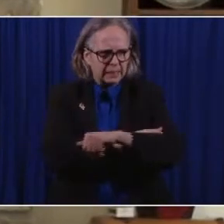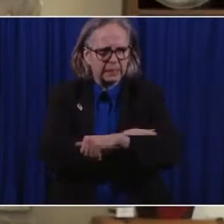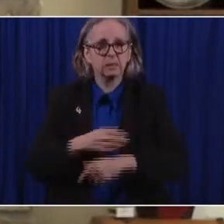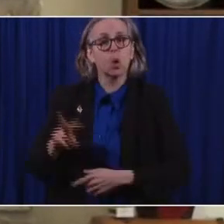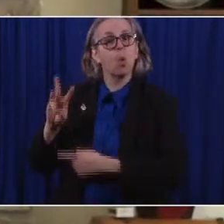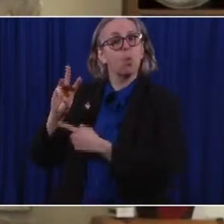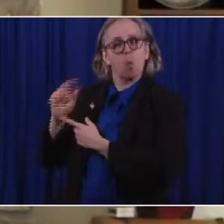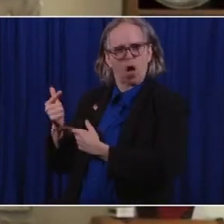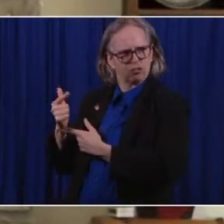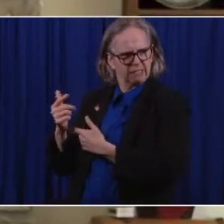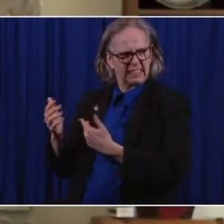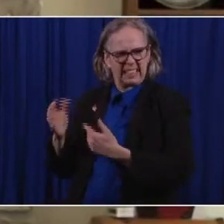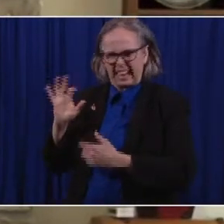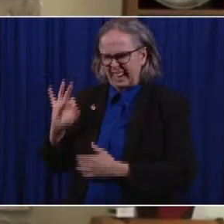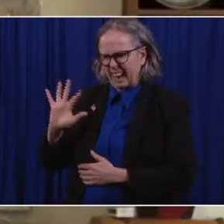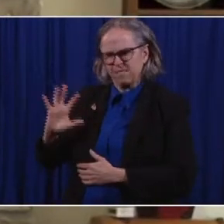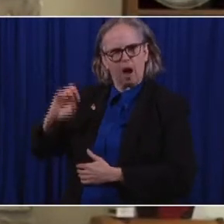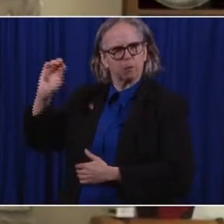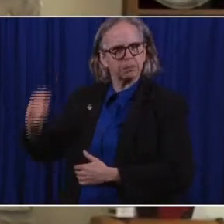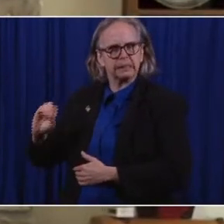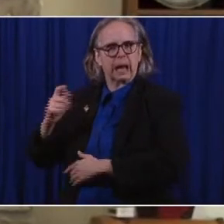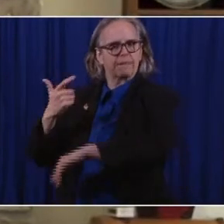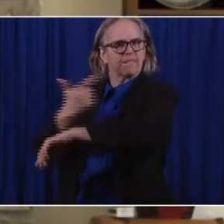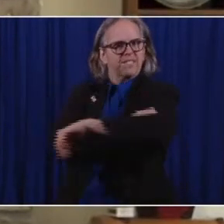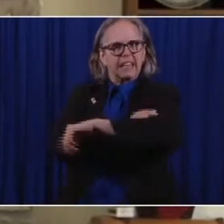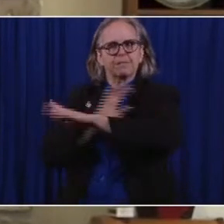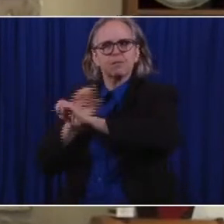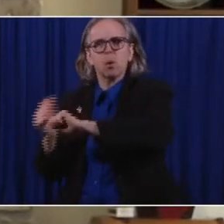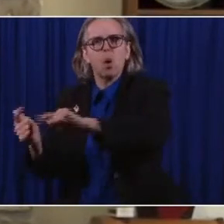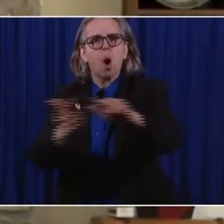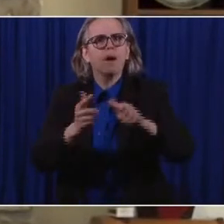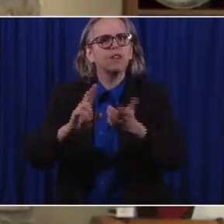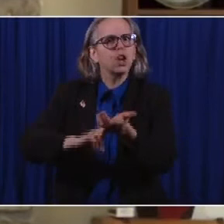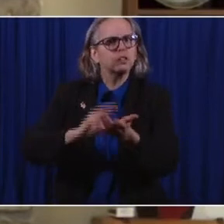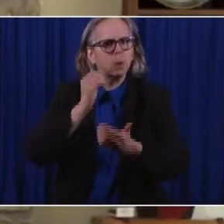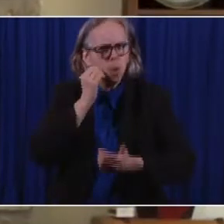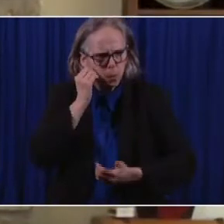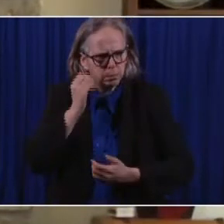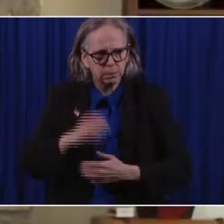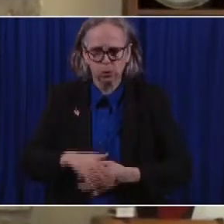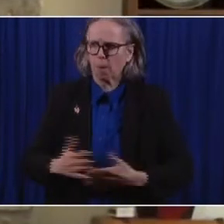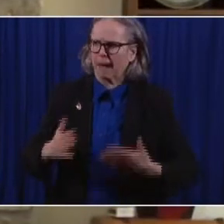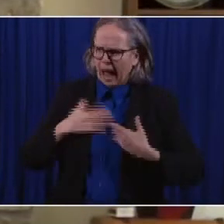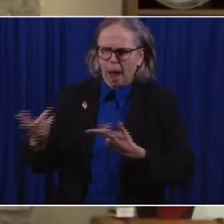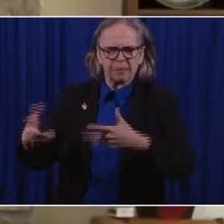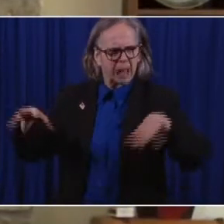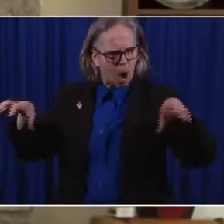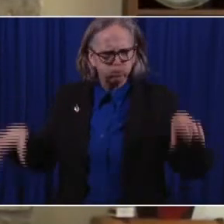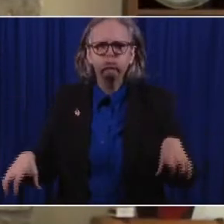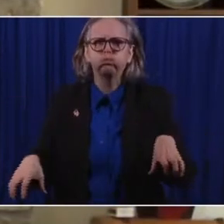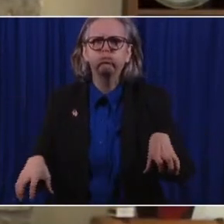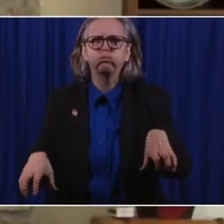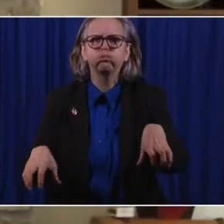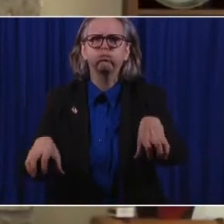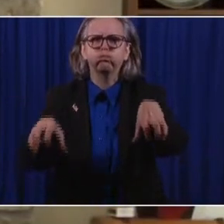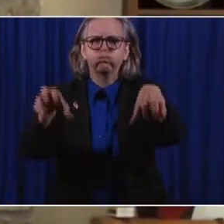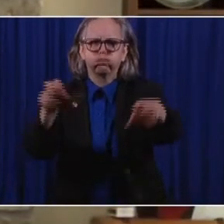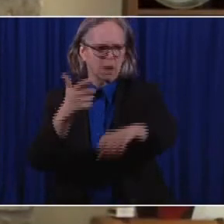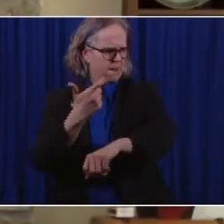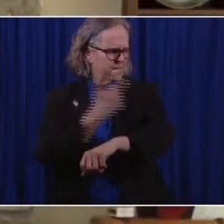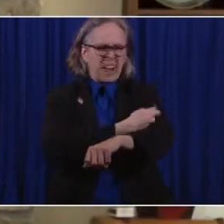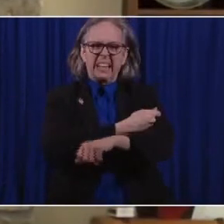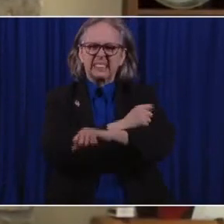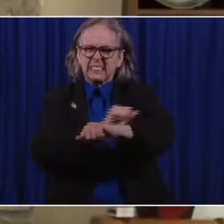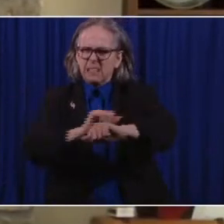we're very happy about that. They put more shots in more people's arms in nursing homes in